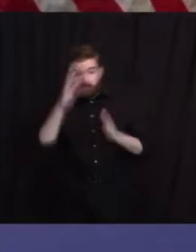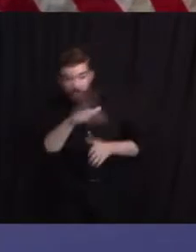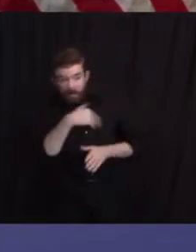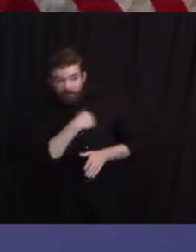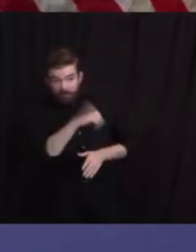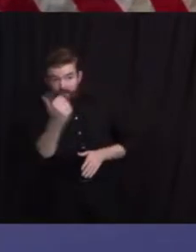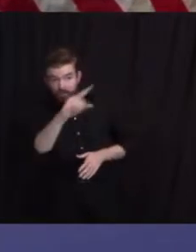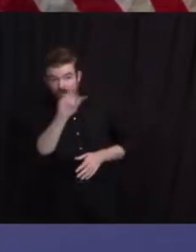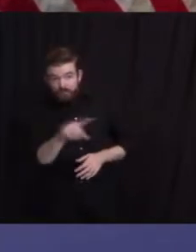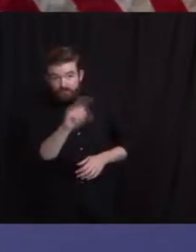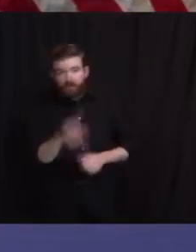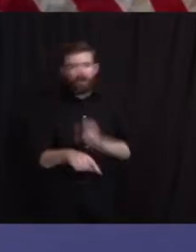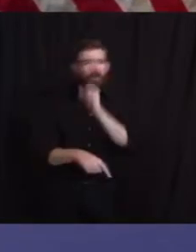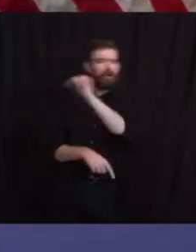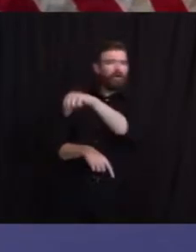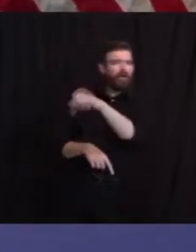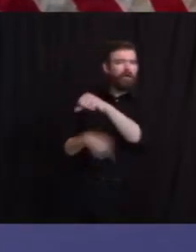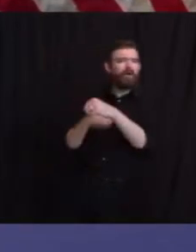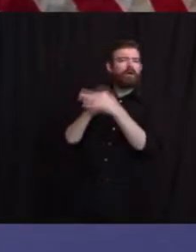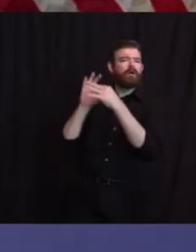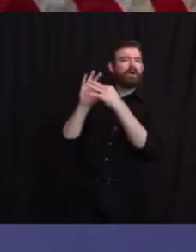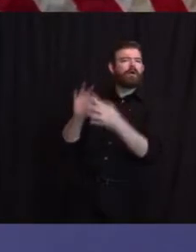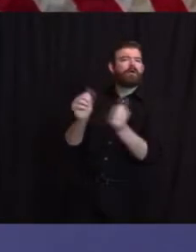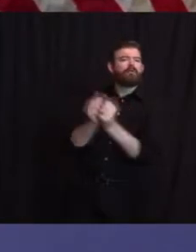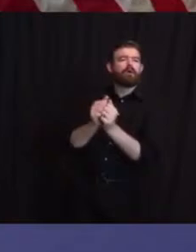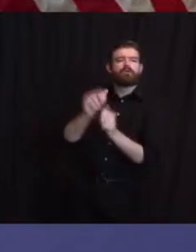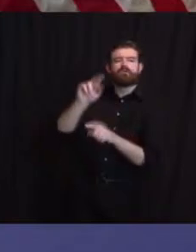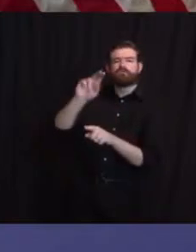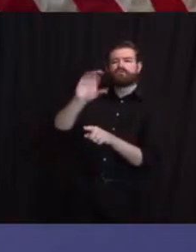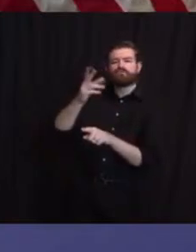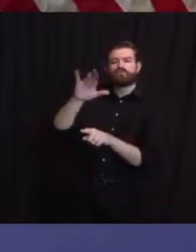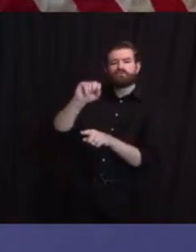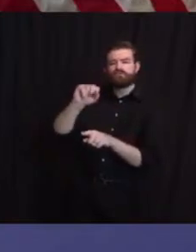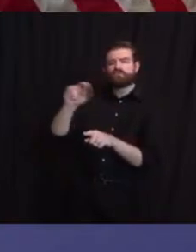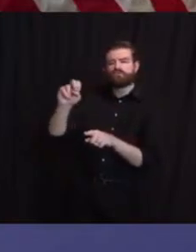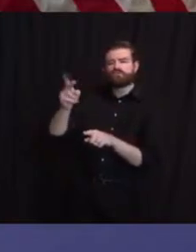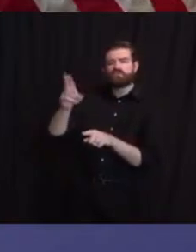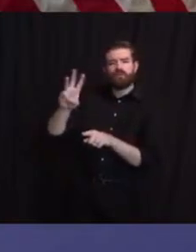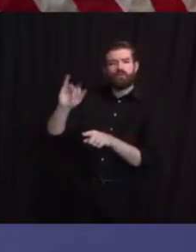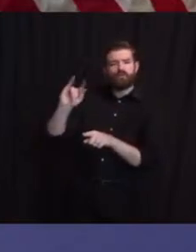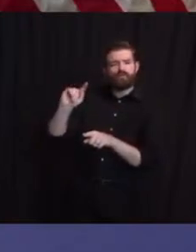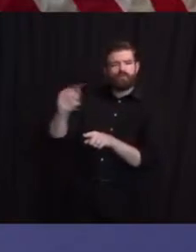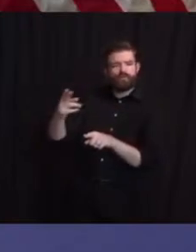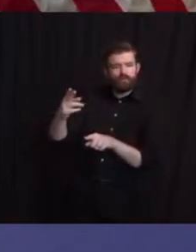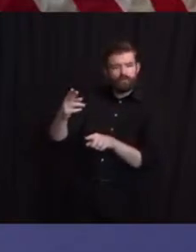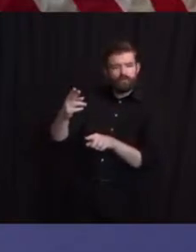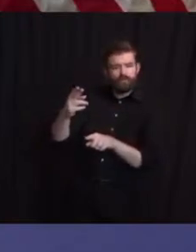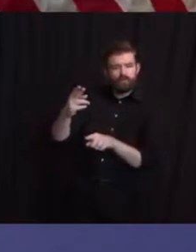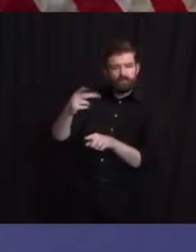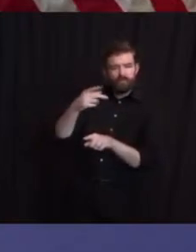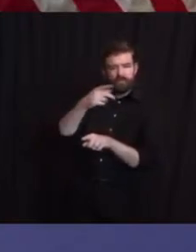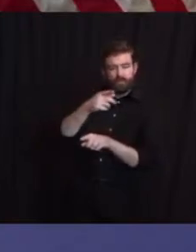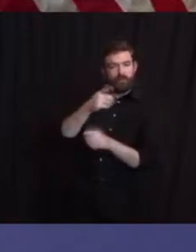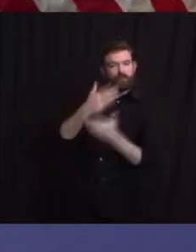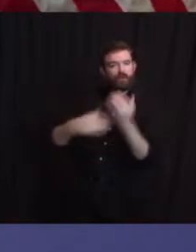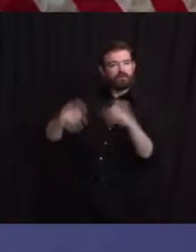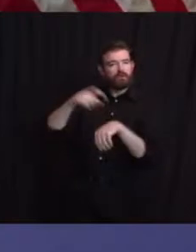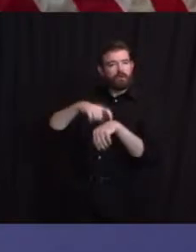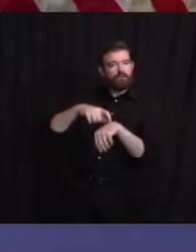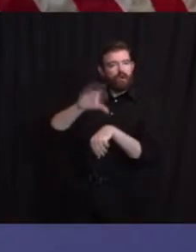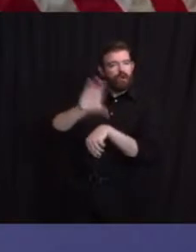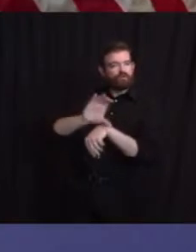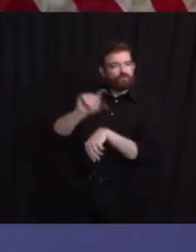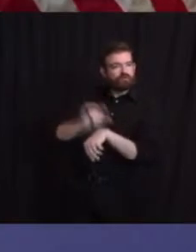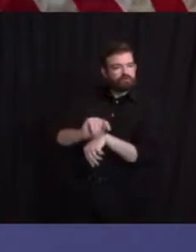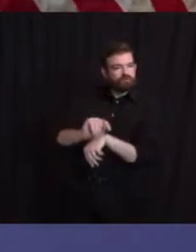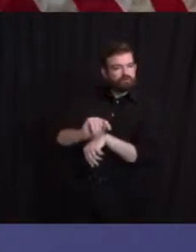Chris Neuwirth. So were you aware of his part-time consulting gig? And why didn't you announce his firing? And do you have